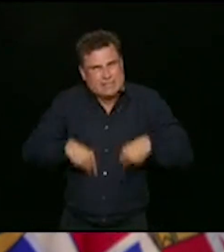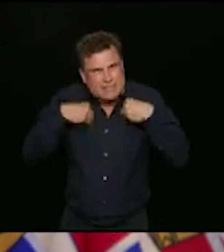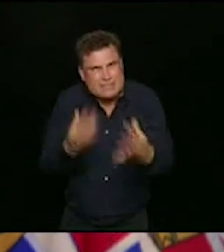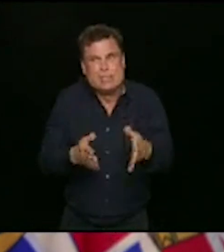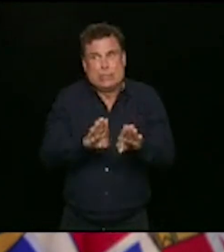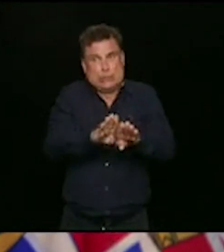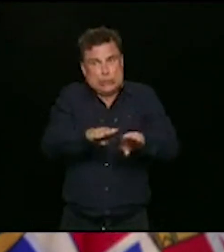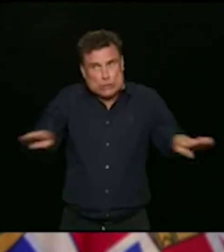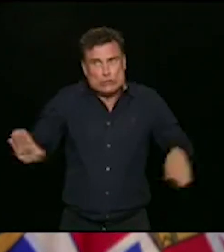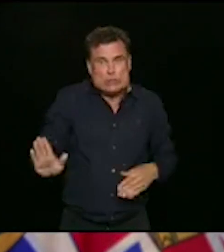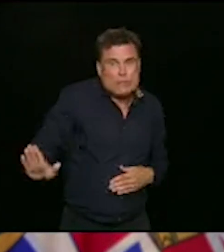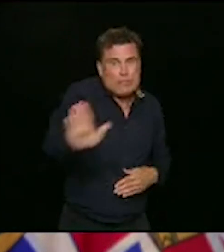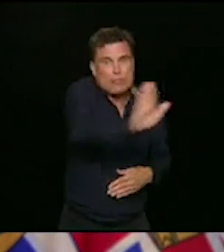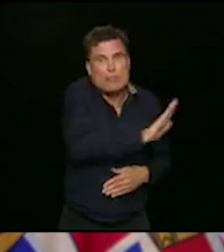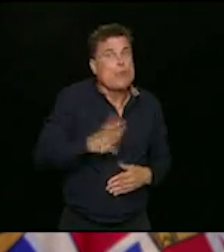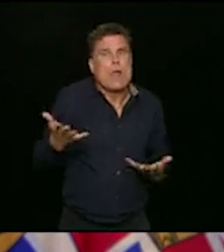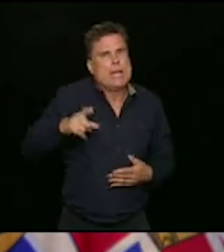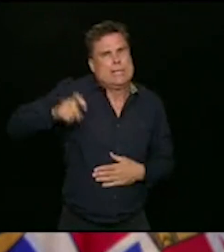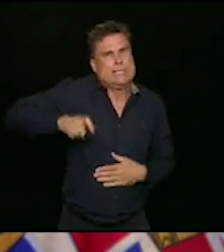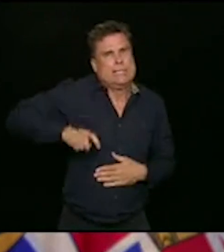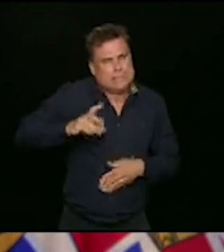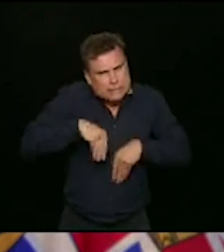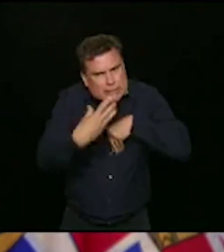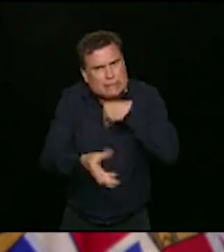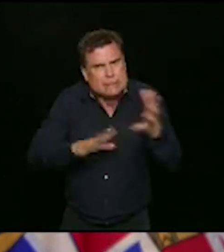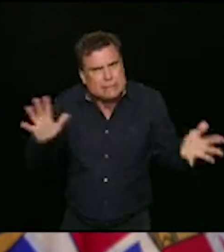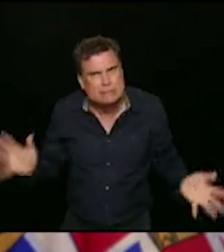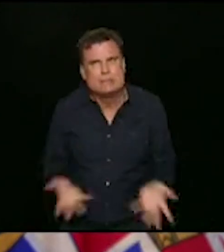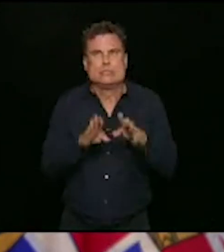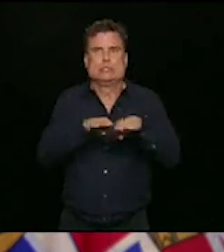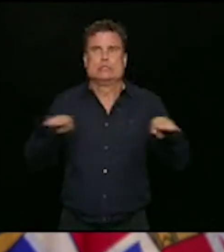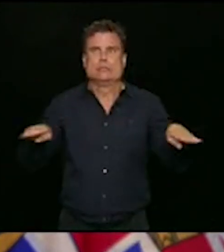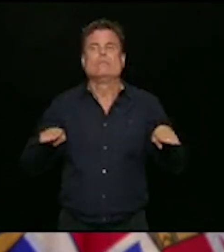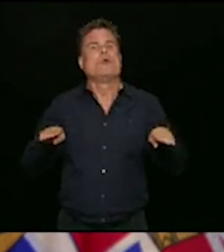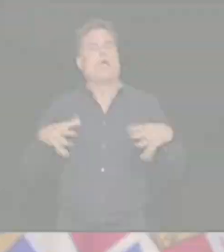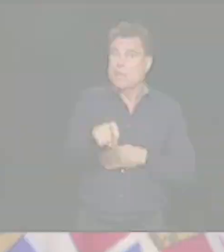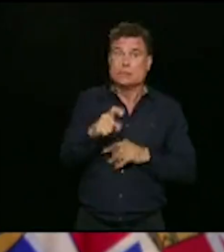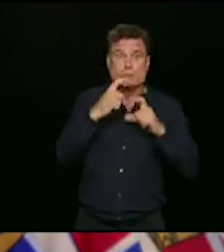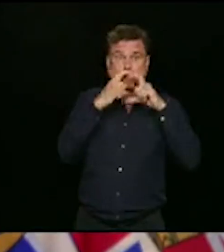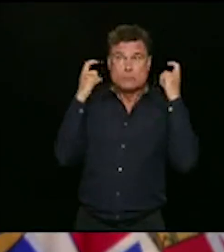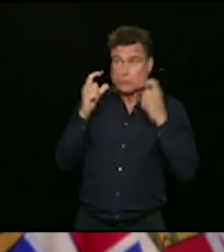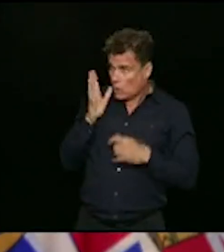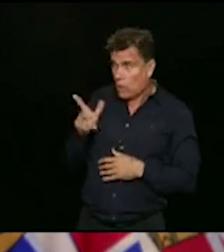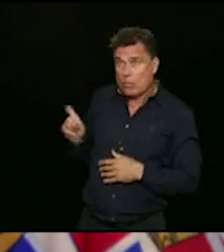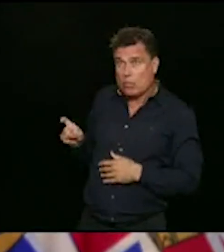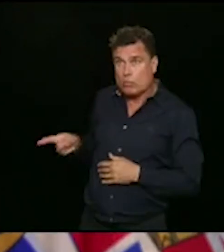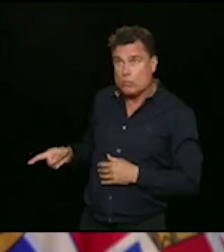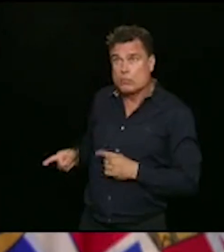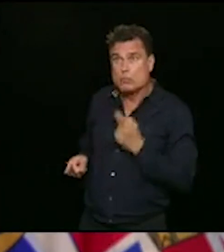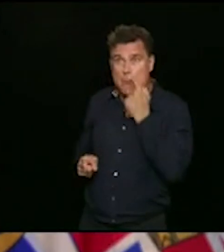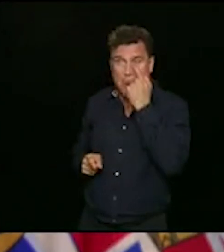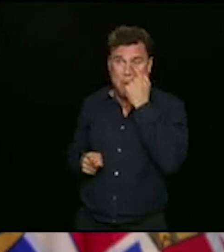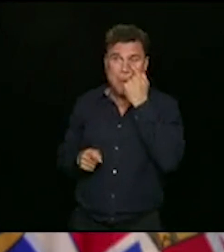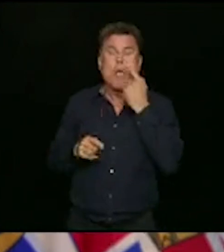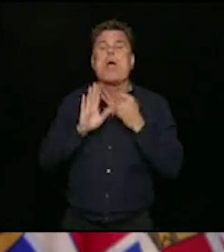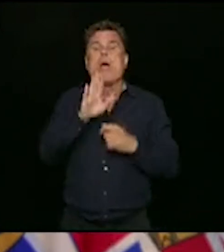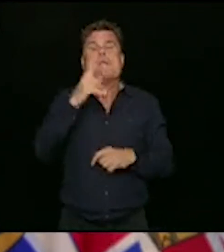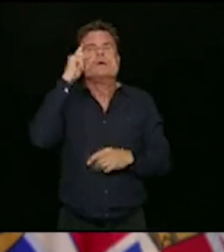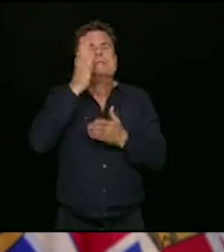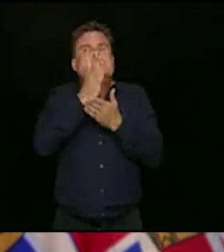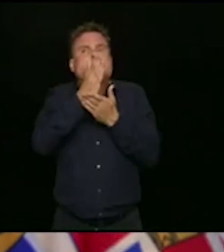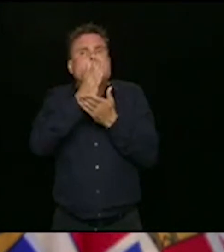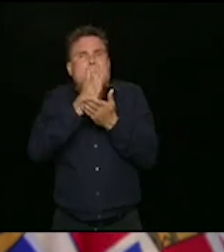our children what they need come this school year, and that's what we intend to do. We absolutely do see masks